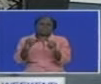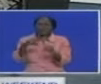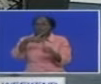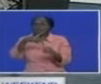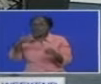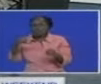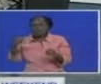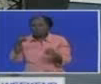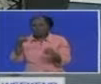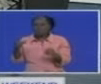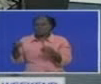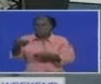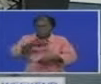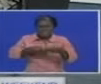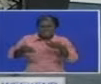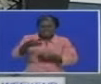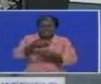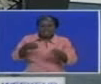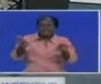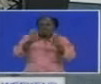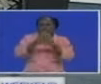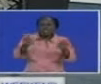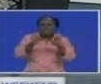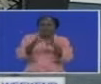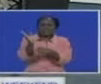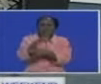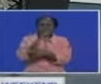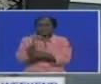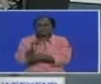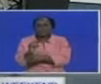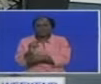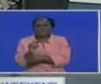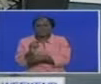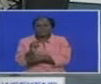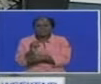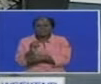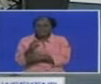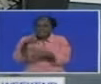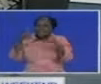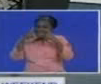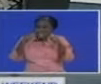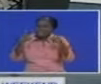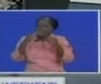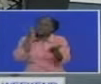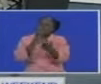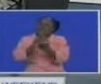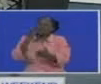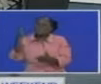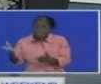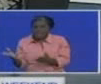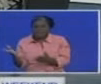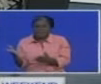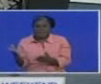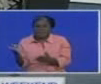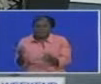I don't know why even people were discussing closing embassies, hostile nations, then they say but hostile nations is a statement that came from but if you